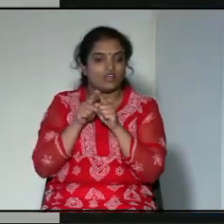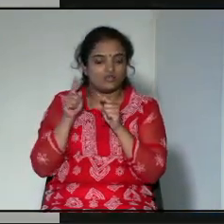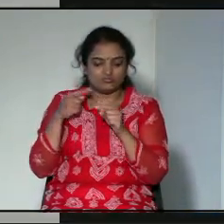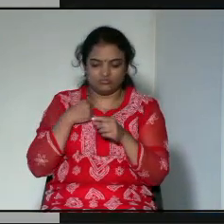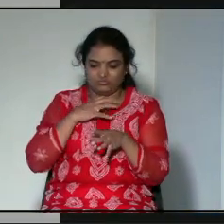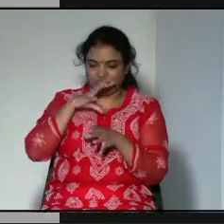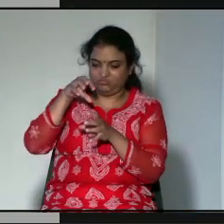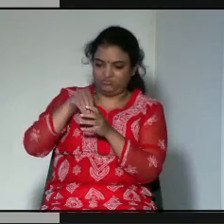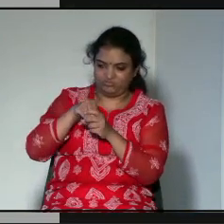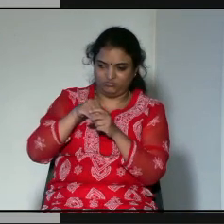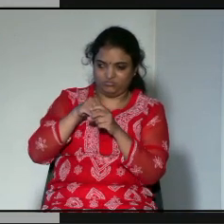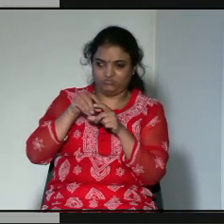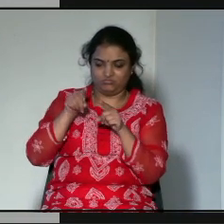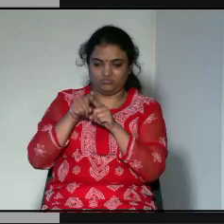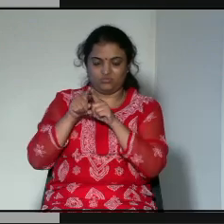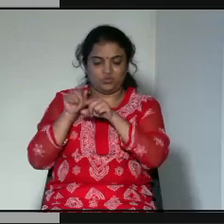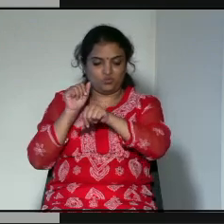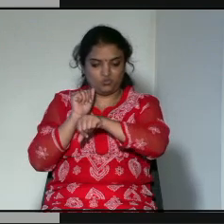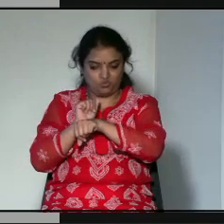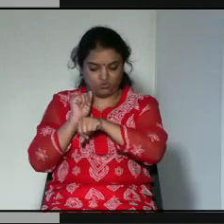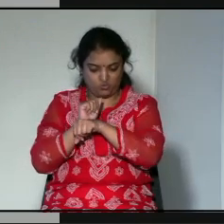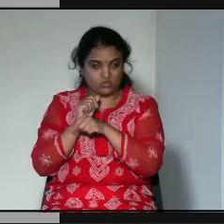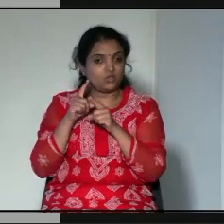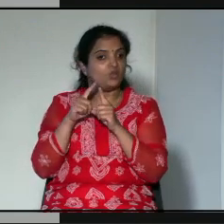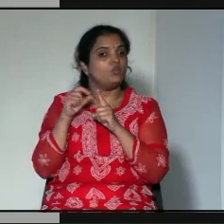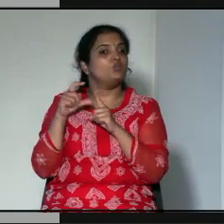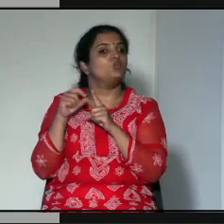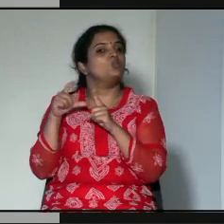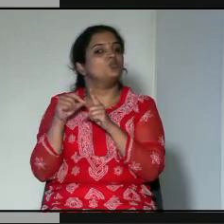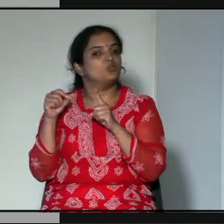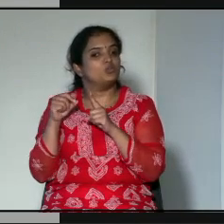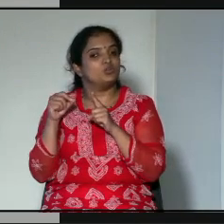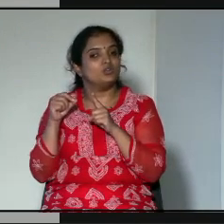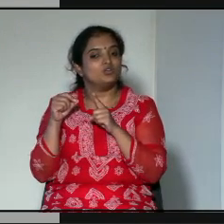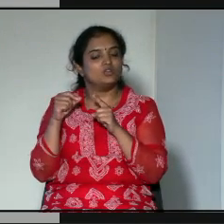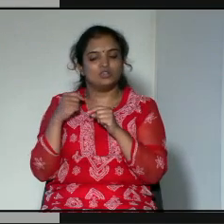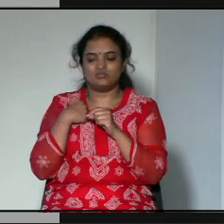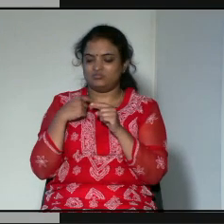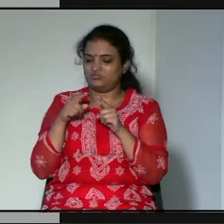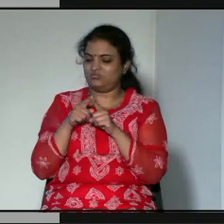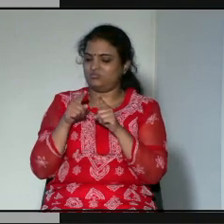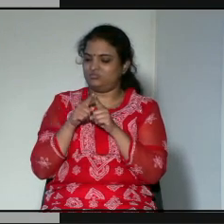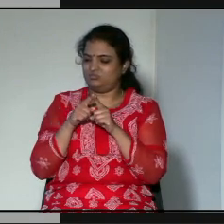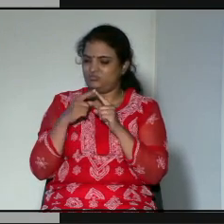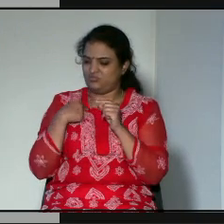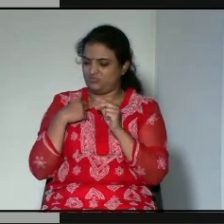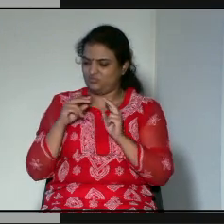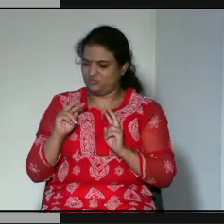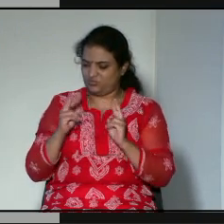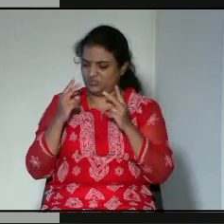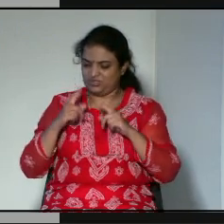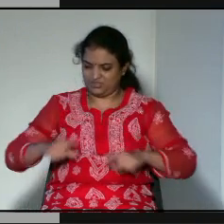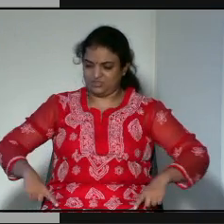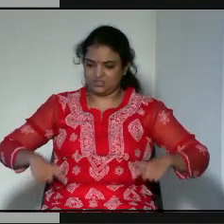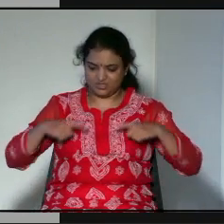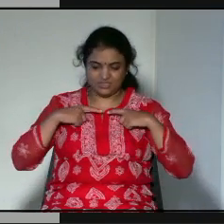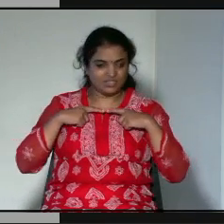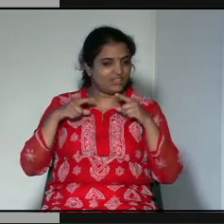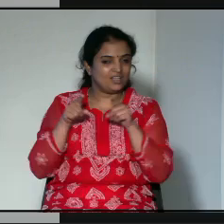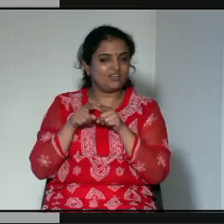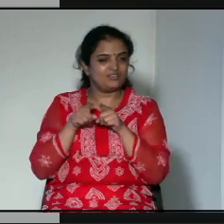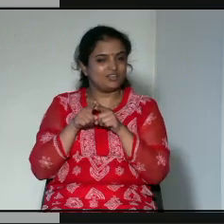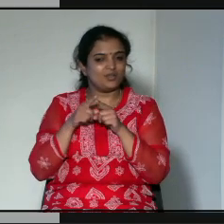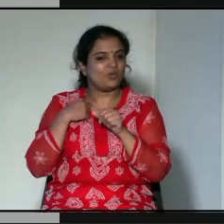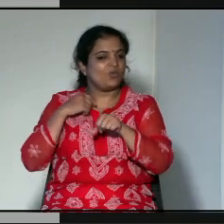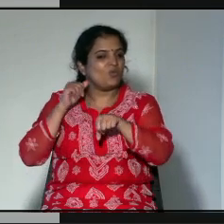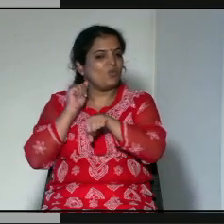immersion in the labors of making, all of which she wished to graft on to her own way of life as she worked